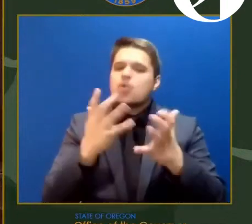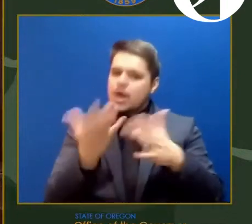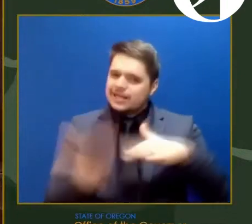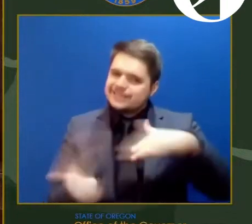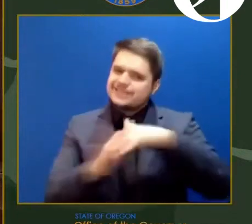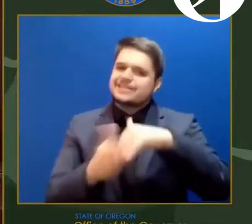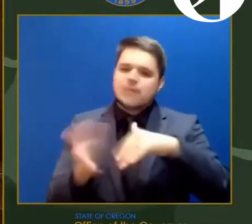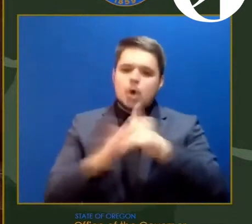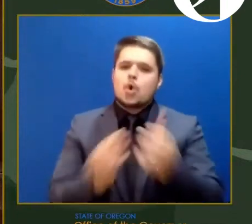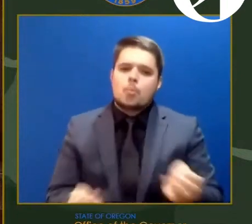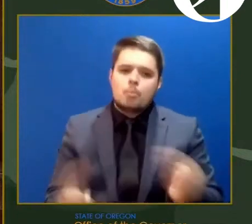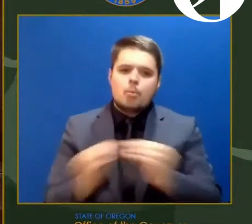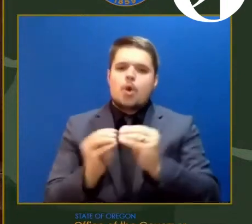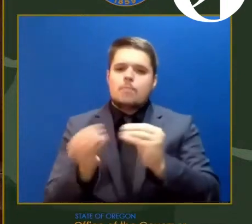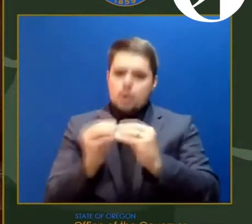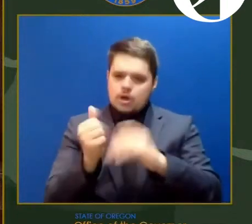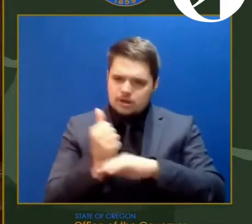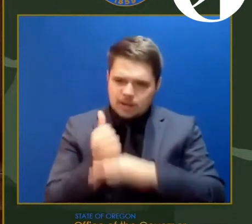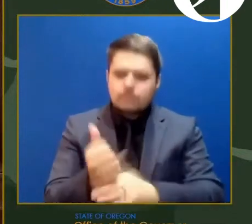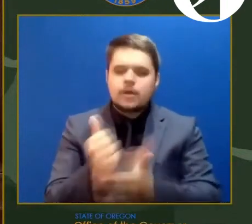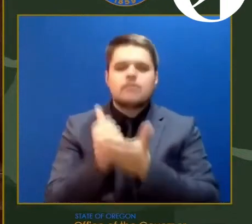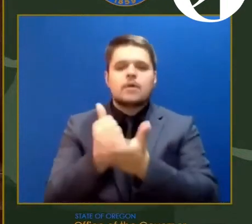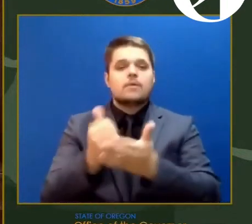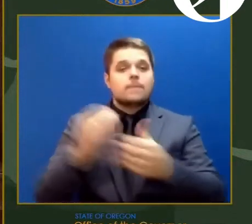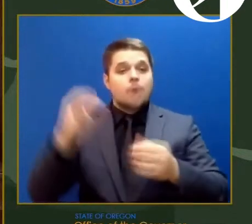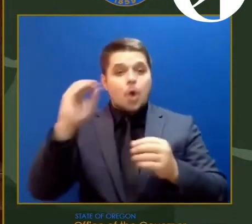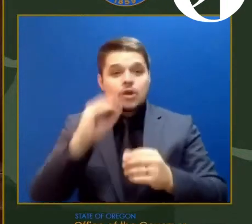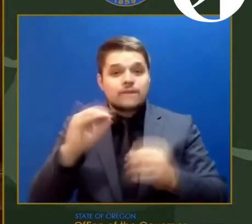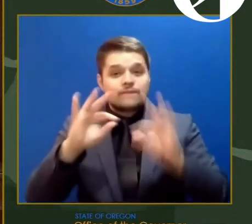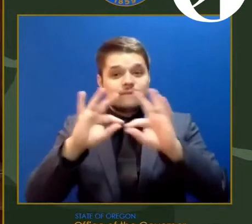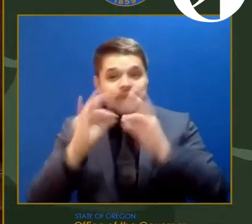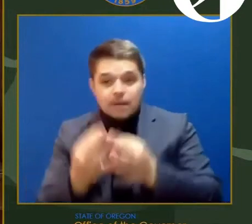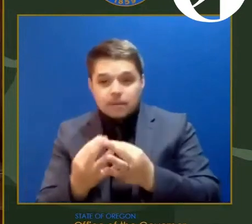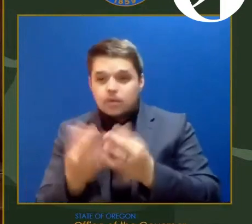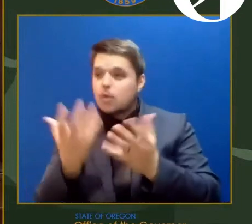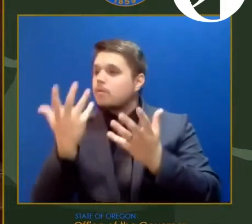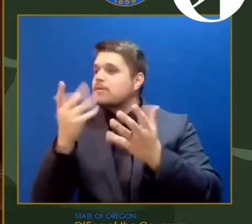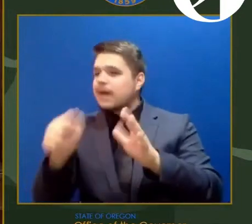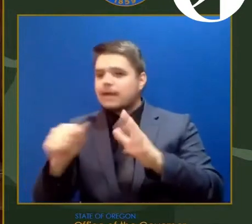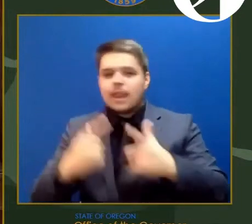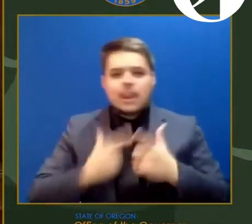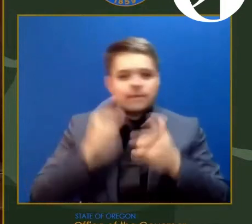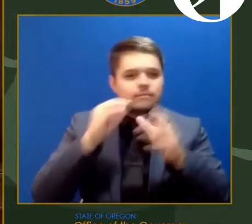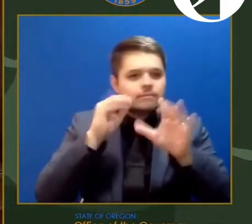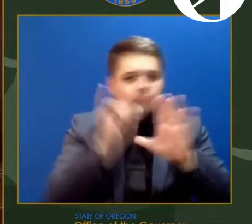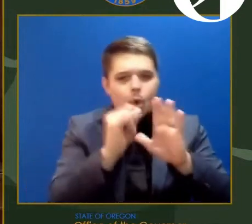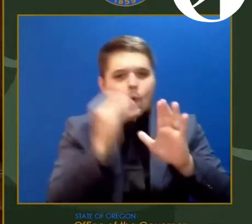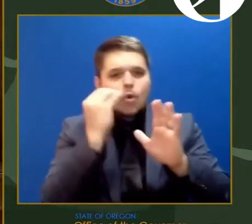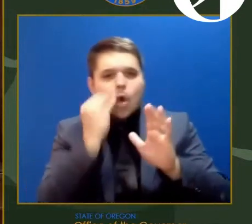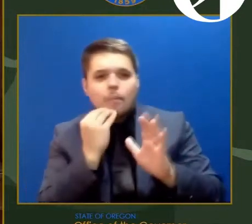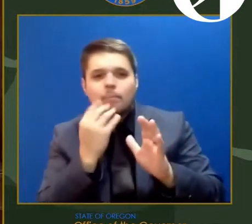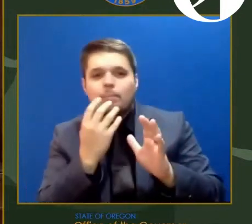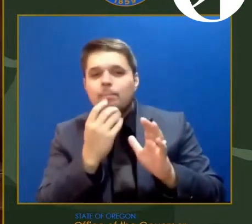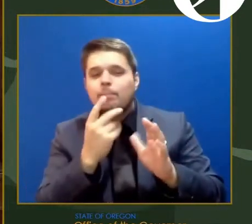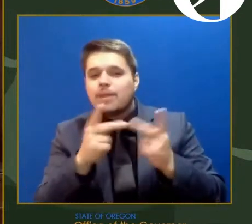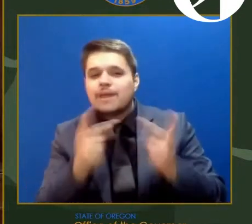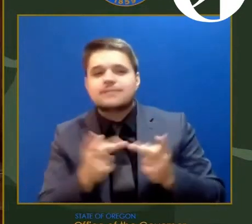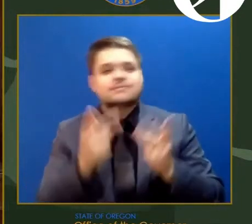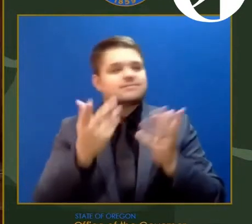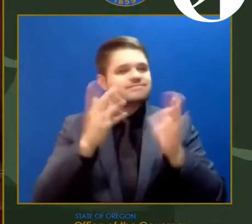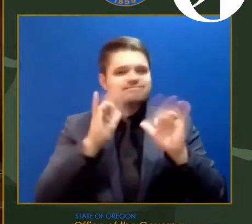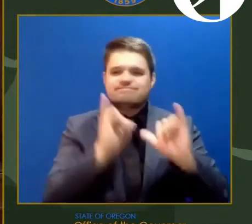Oregon families have a warm, safe, dry place to call home. My budget continues our $250